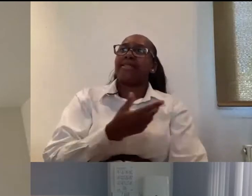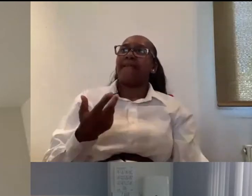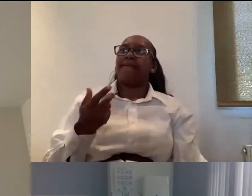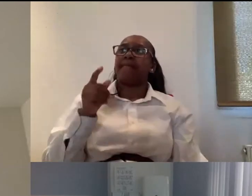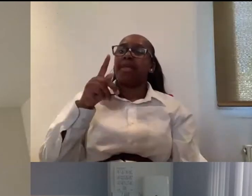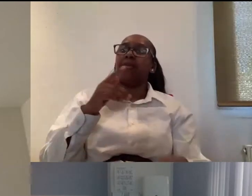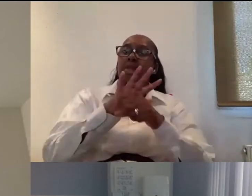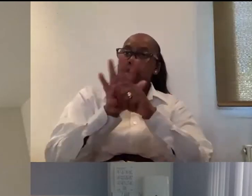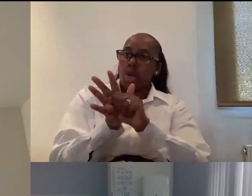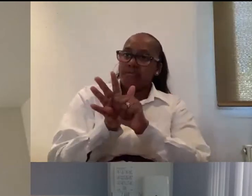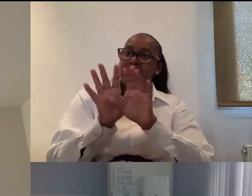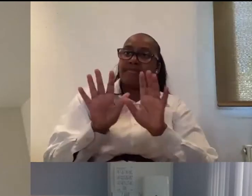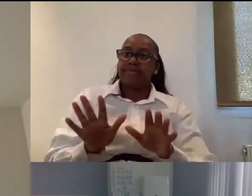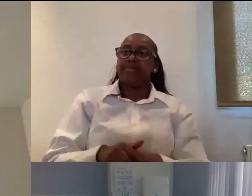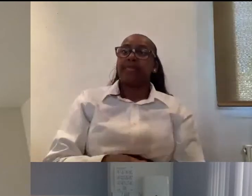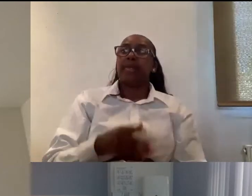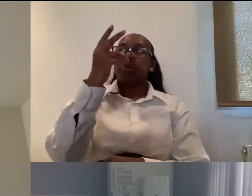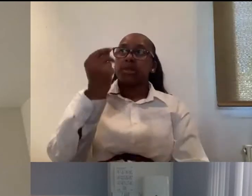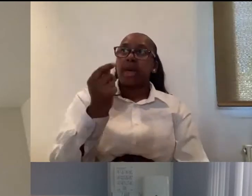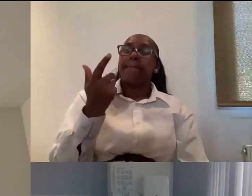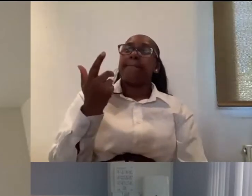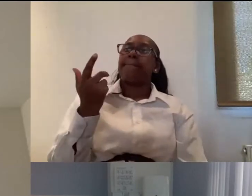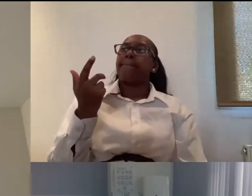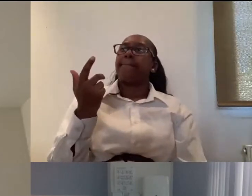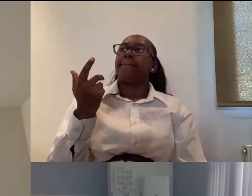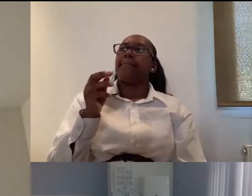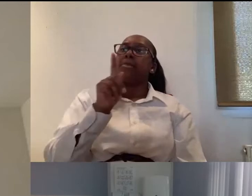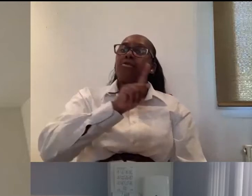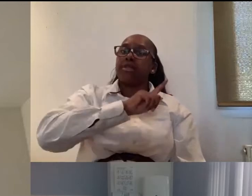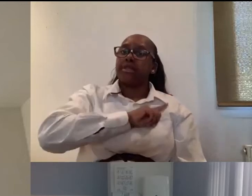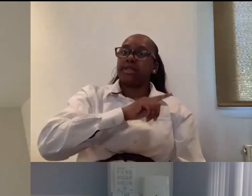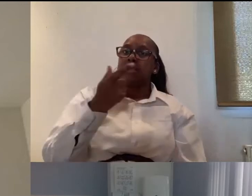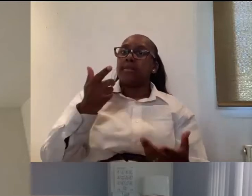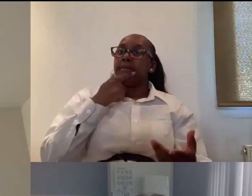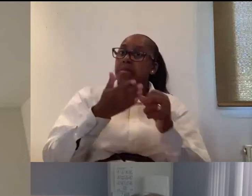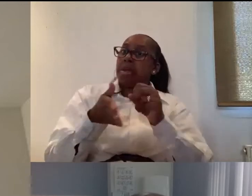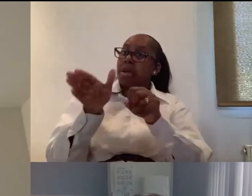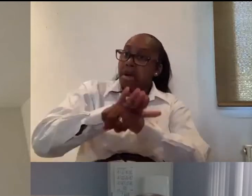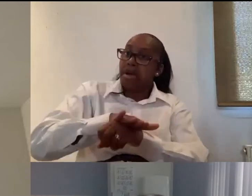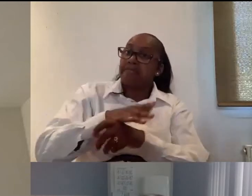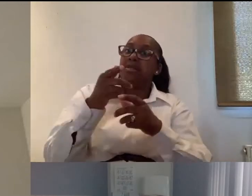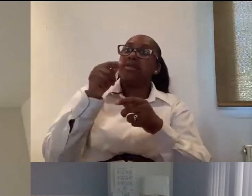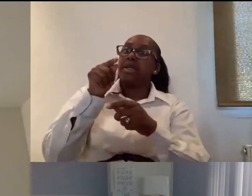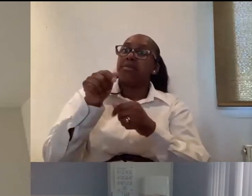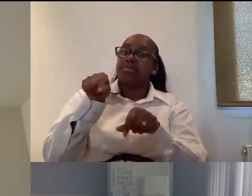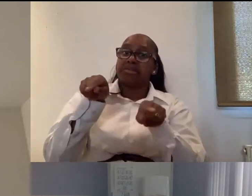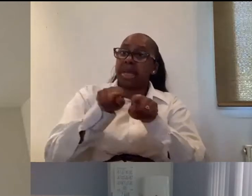COVID vaccine. Some of the reasons we may have already covered in this